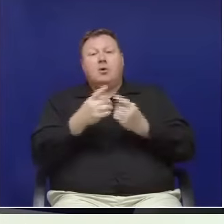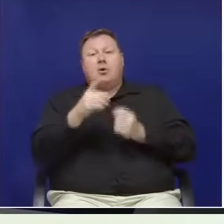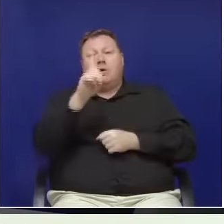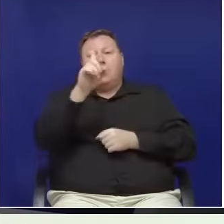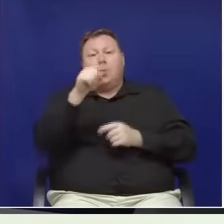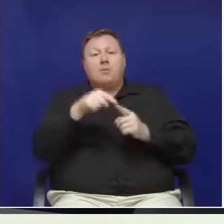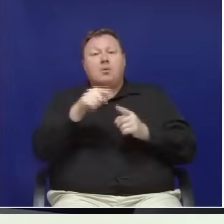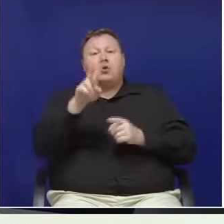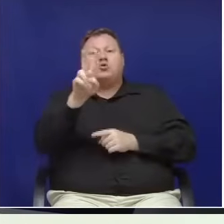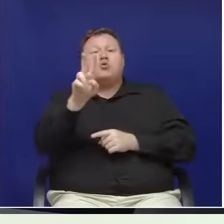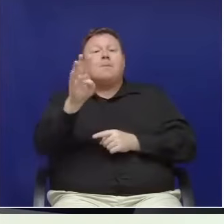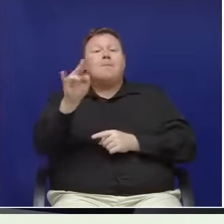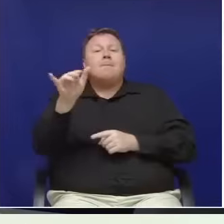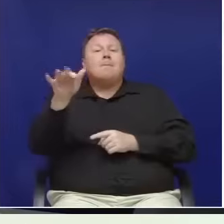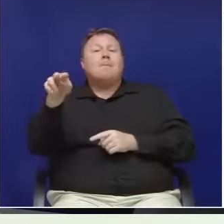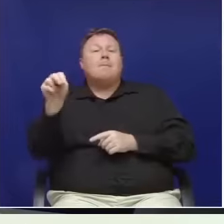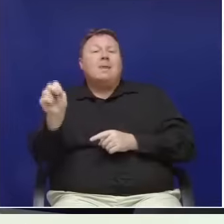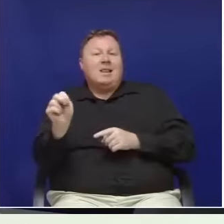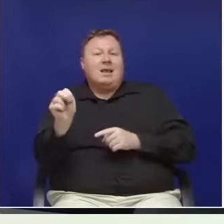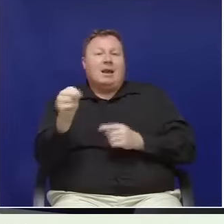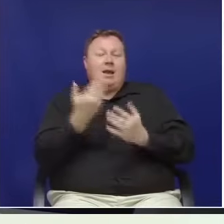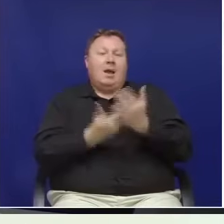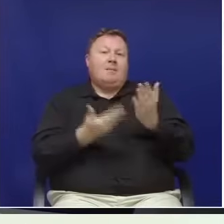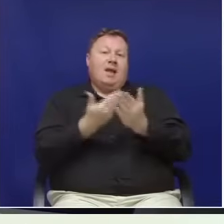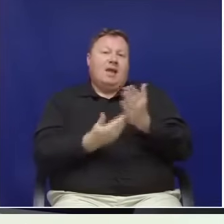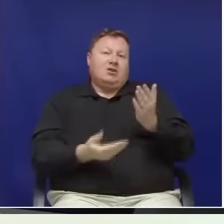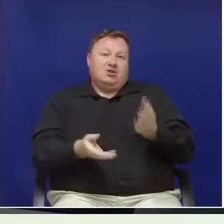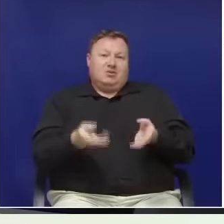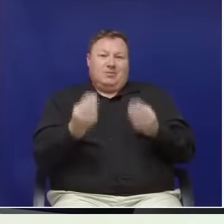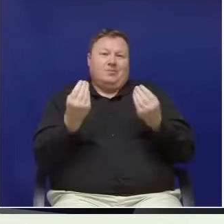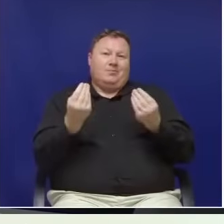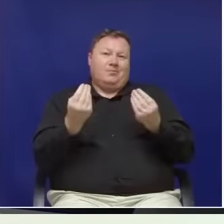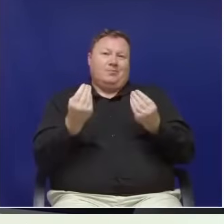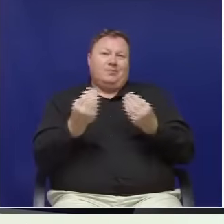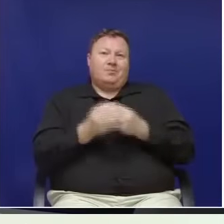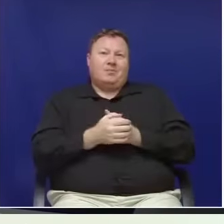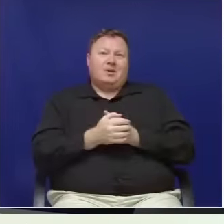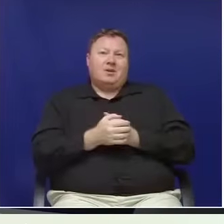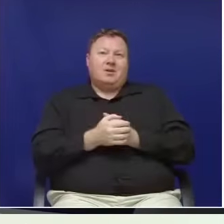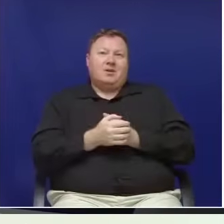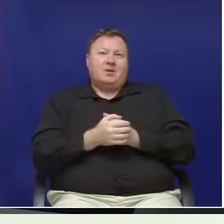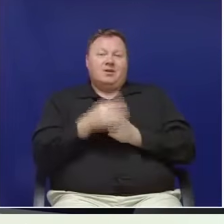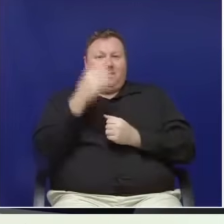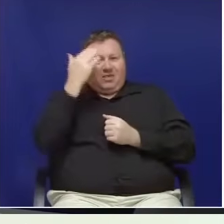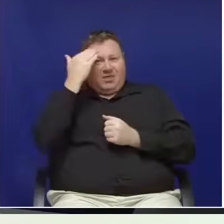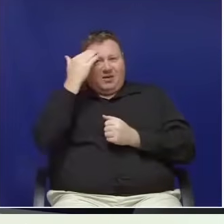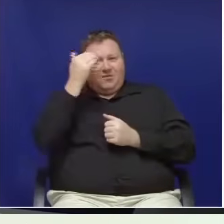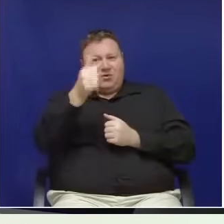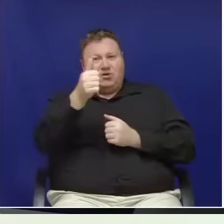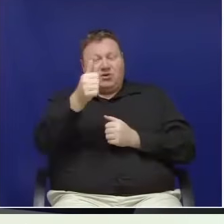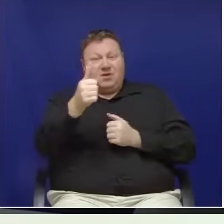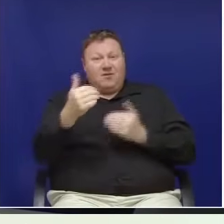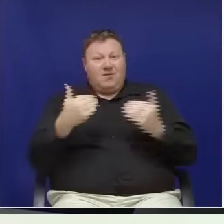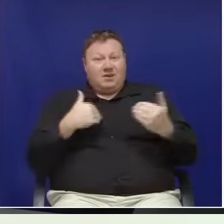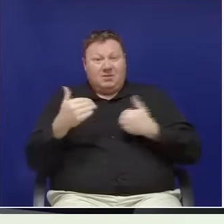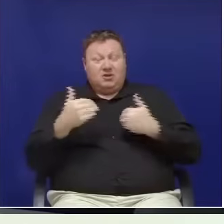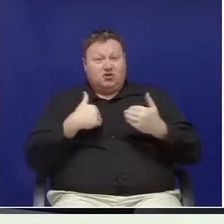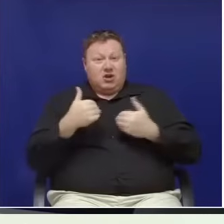1.2 million applications. And you can think for yourself, the